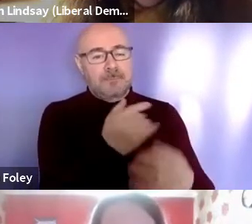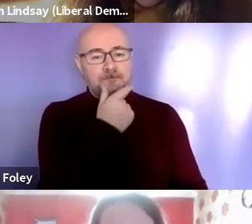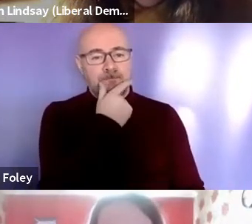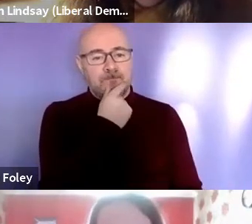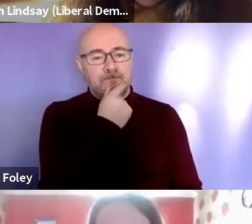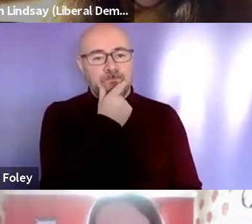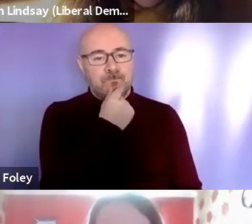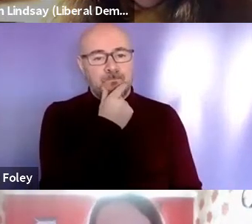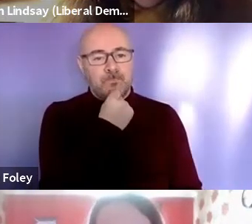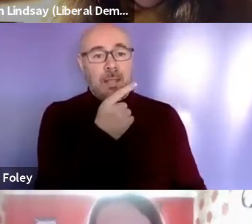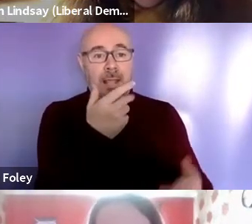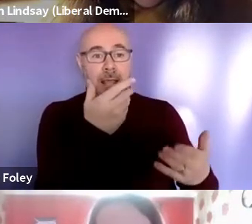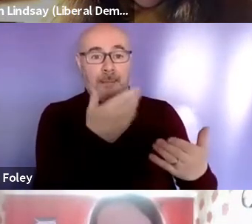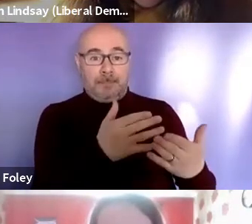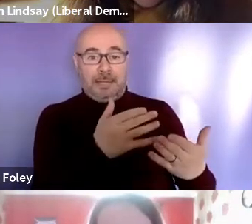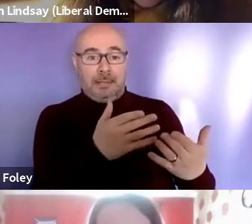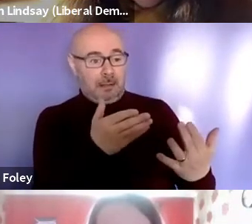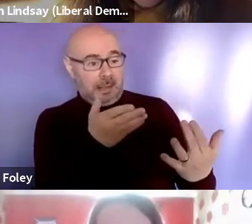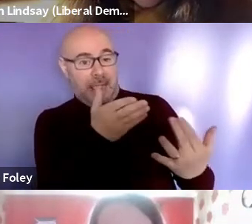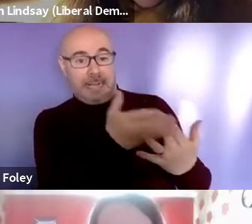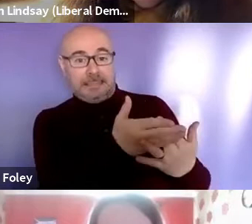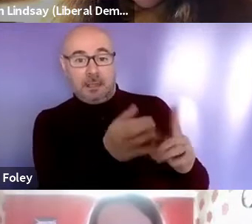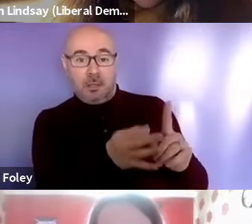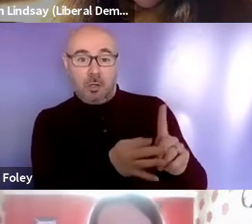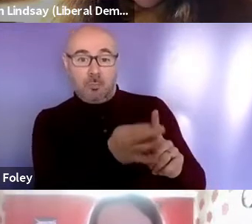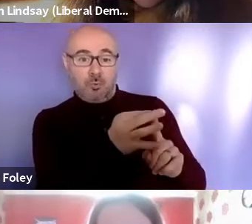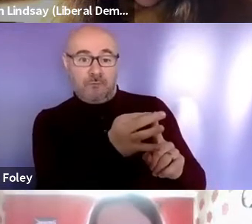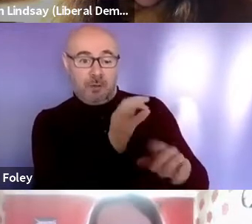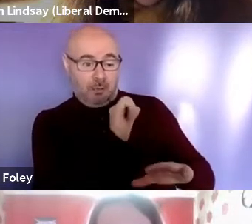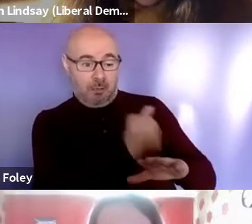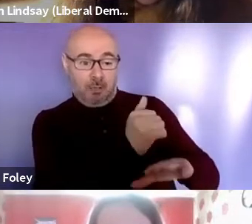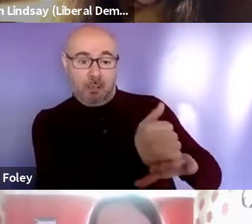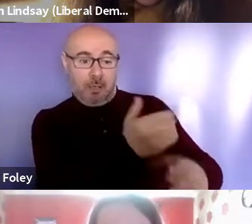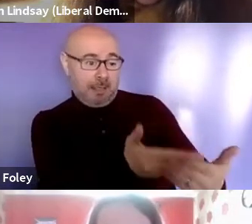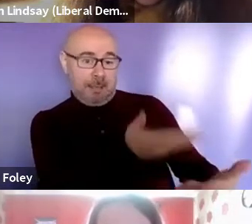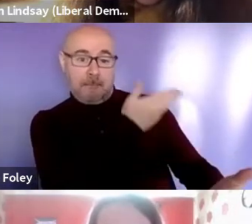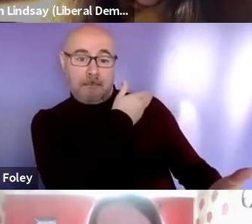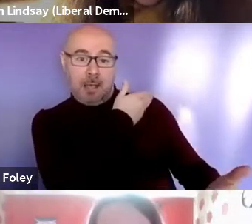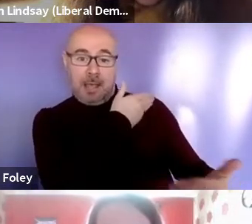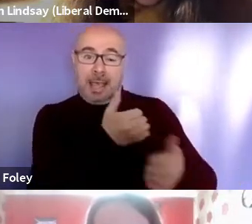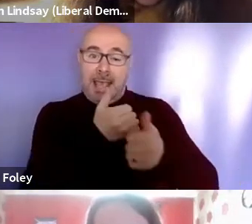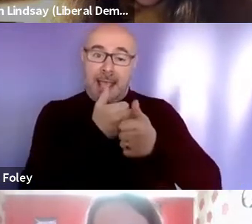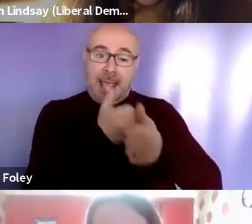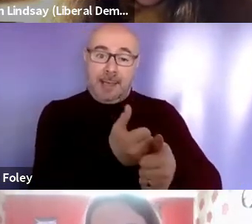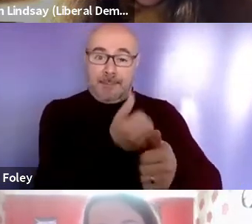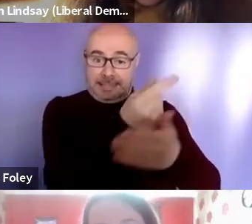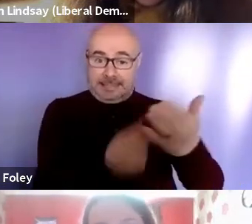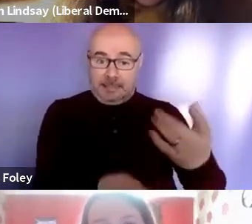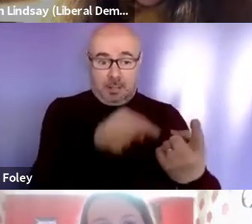things we put in place don't just help the disabled community, they help the elderly population as well. Many